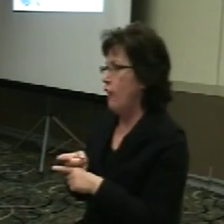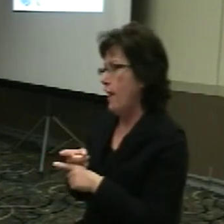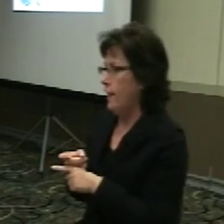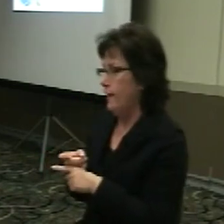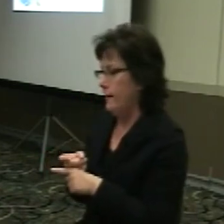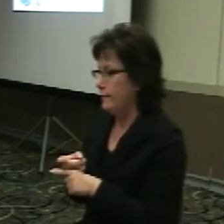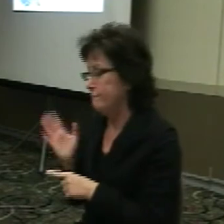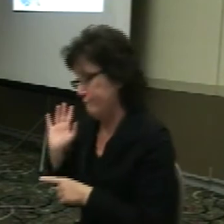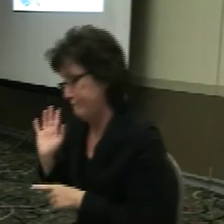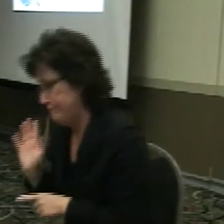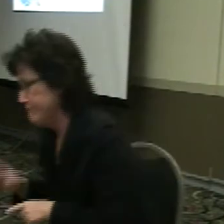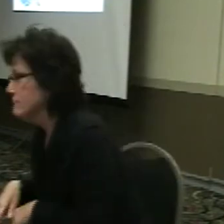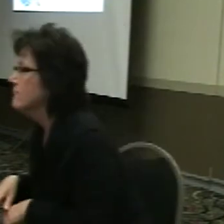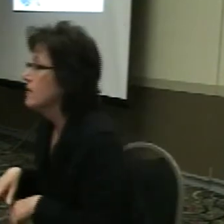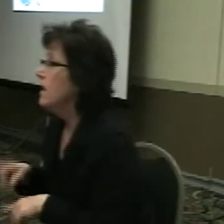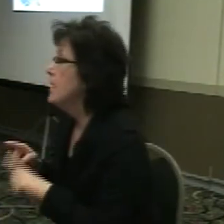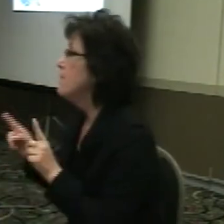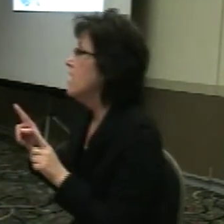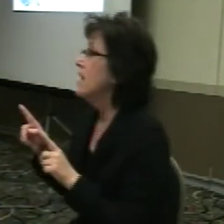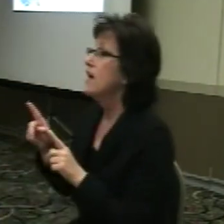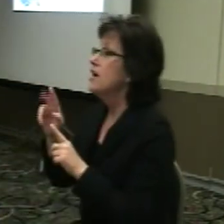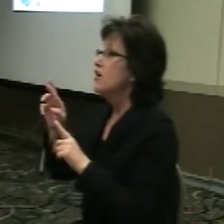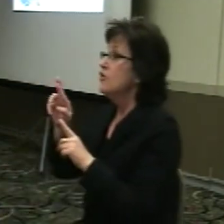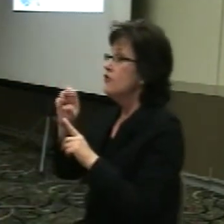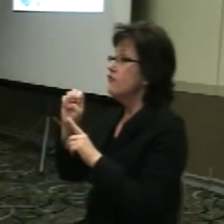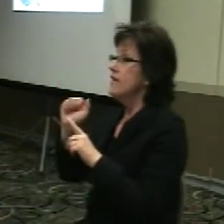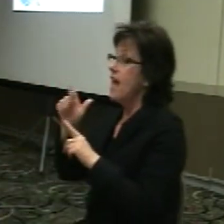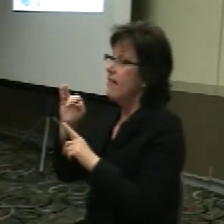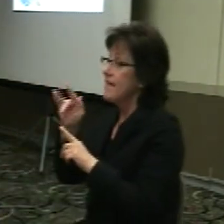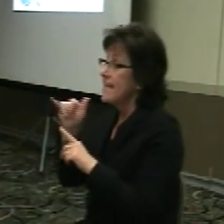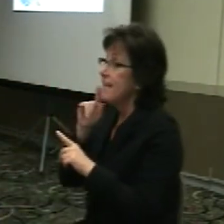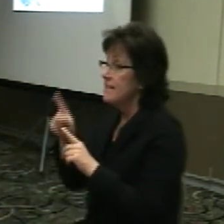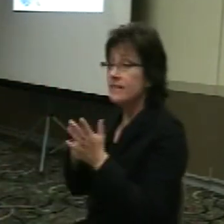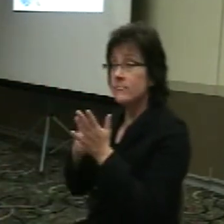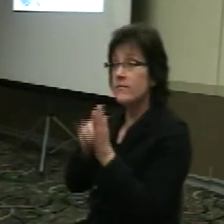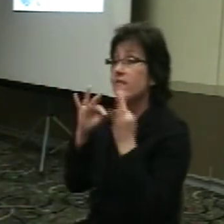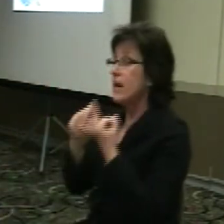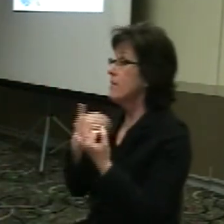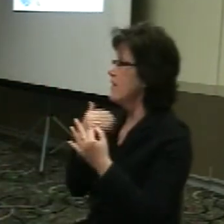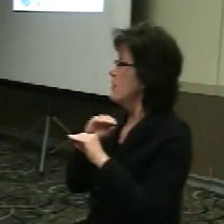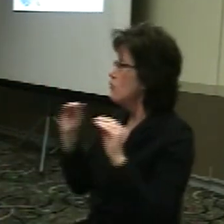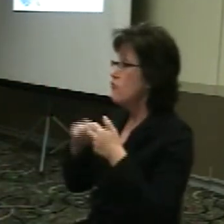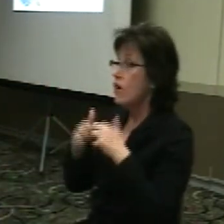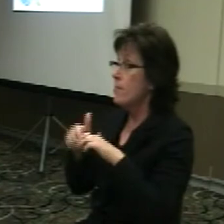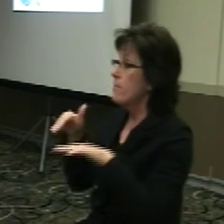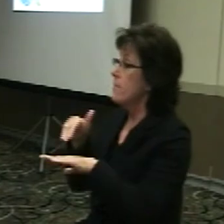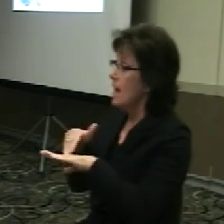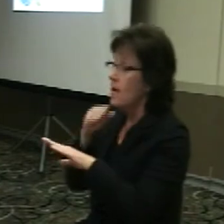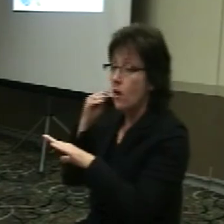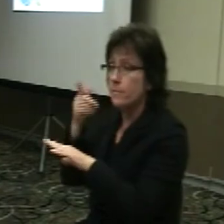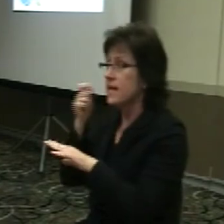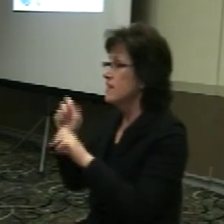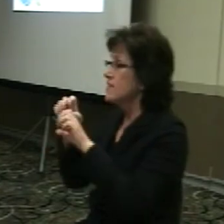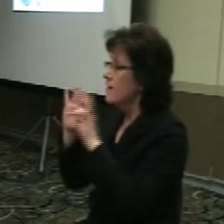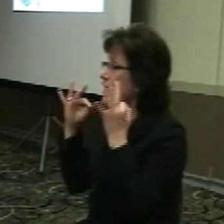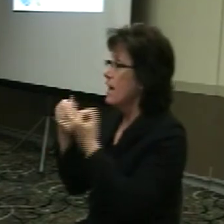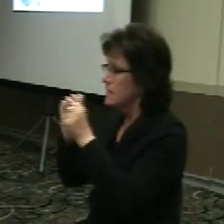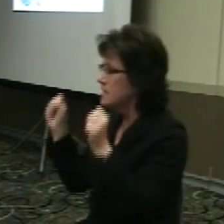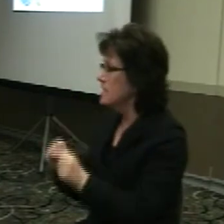right, okay? The reality is that sometimes the family has no problem at home because the family system has so attuned